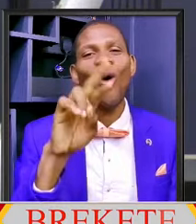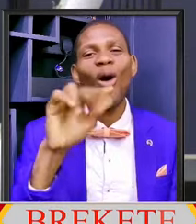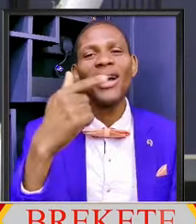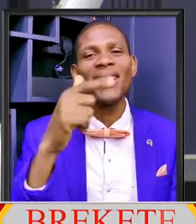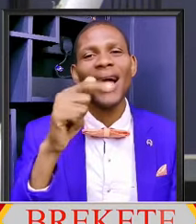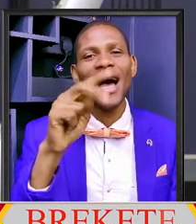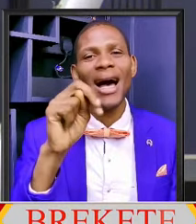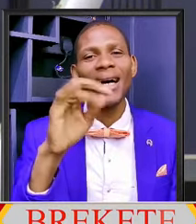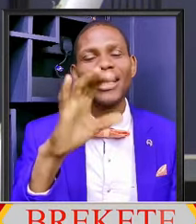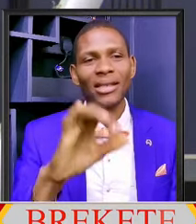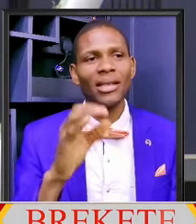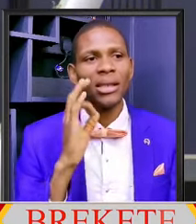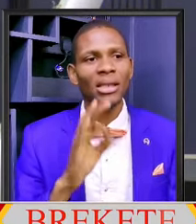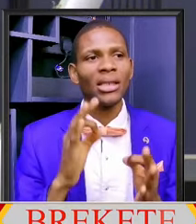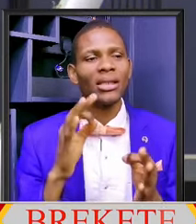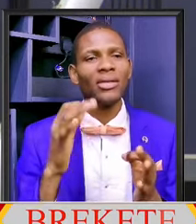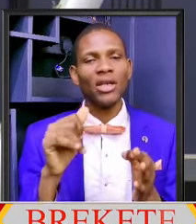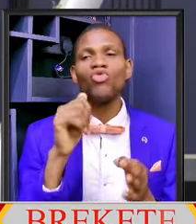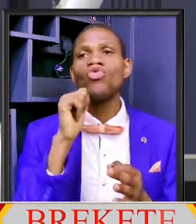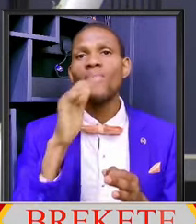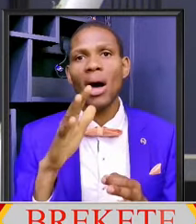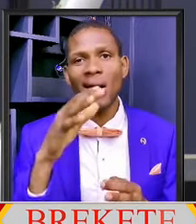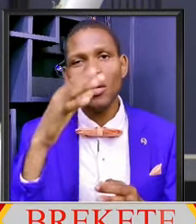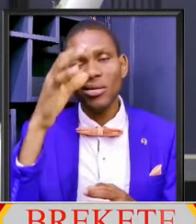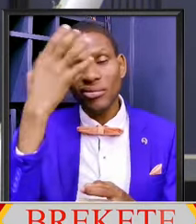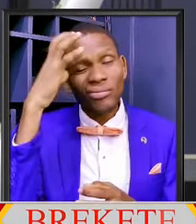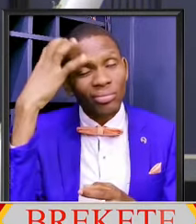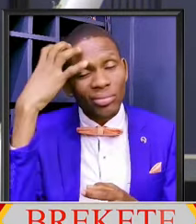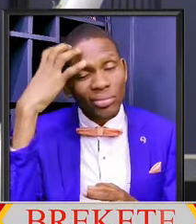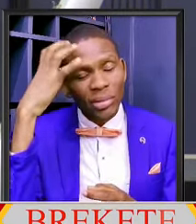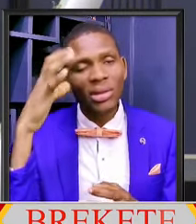If woman craze, na man use her for juju.